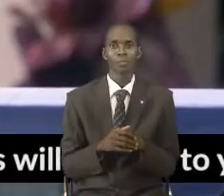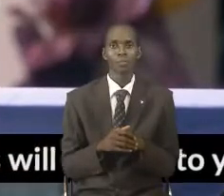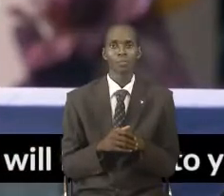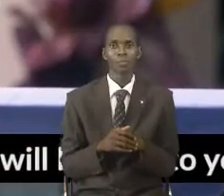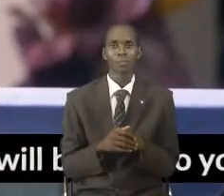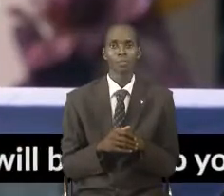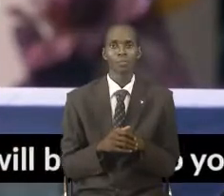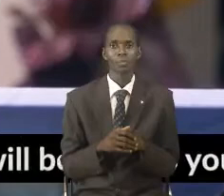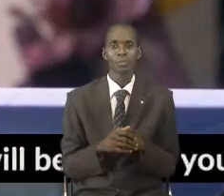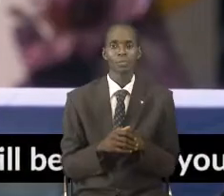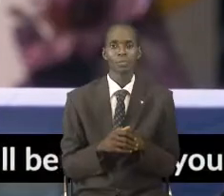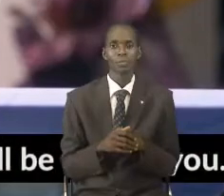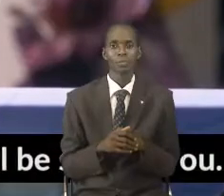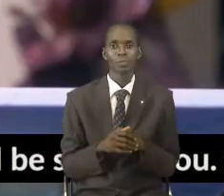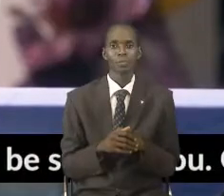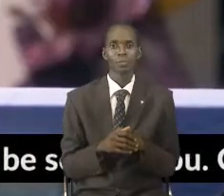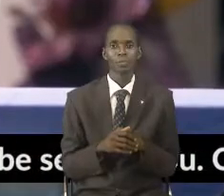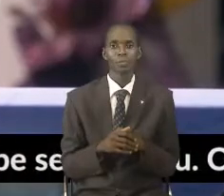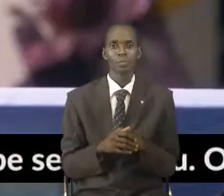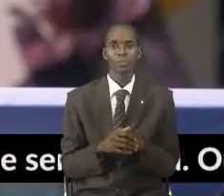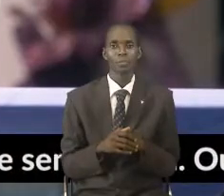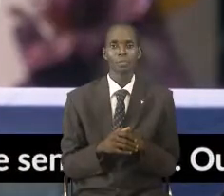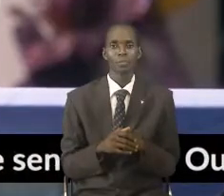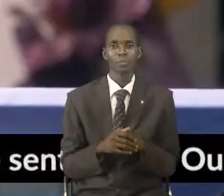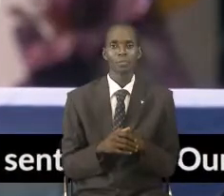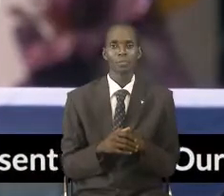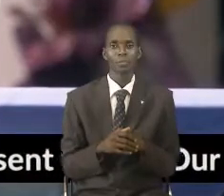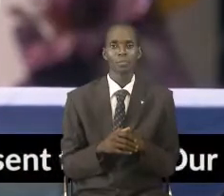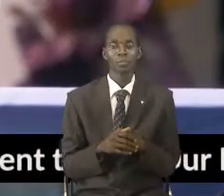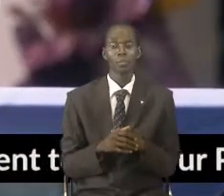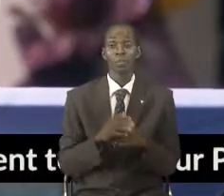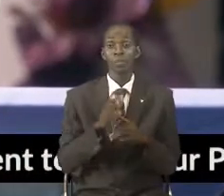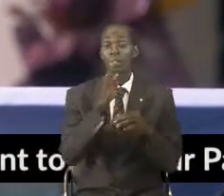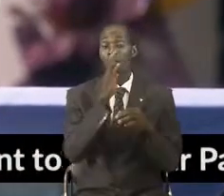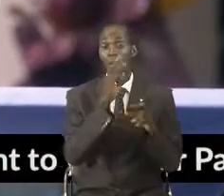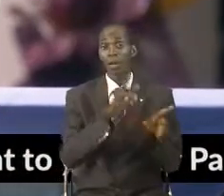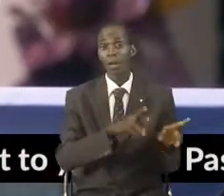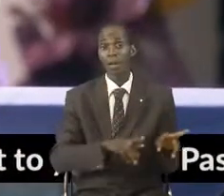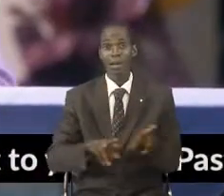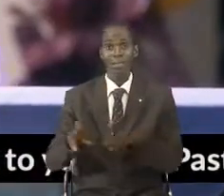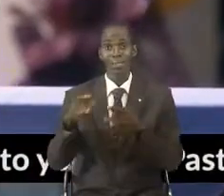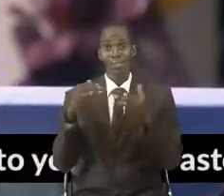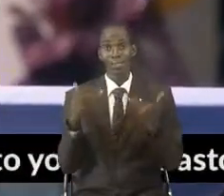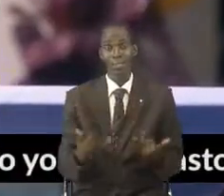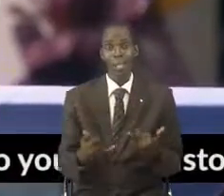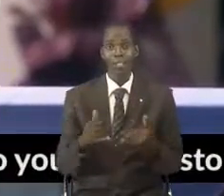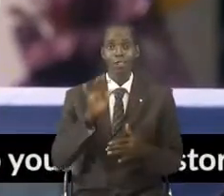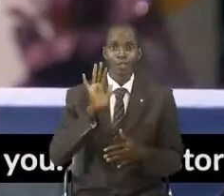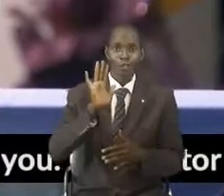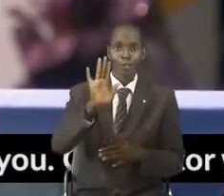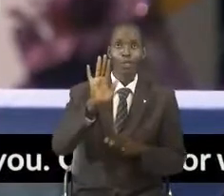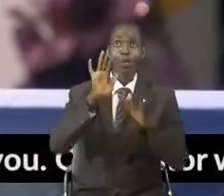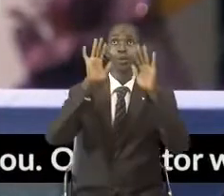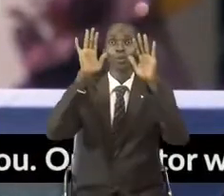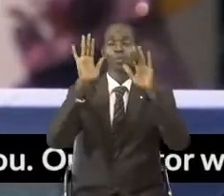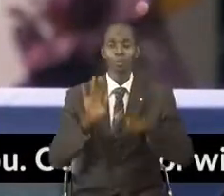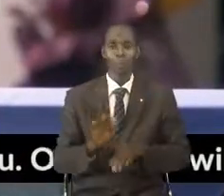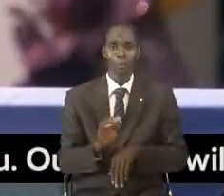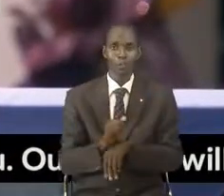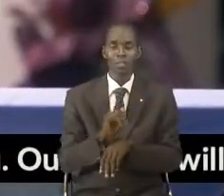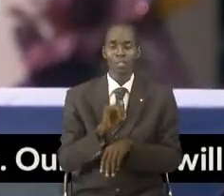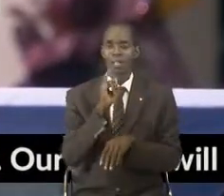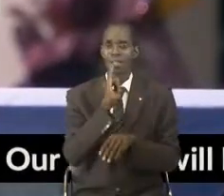Okay. On my right-hand side, if you're true, wave your hand. Okay. Get ready